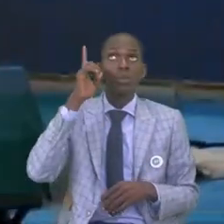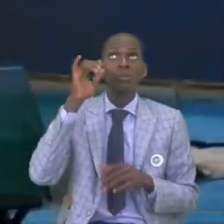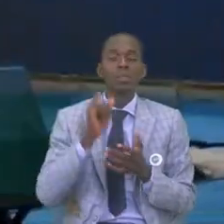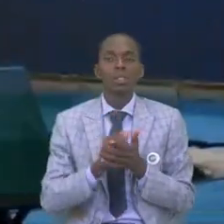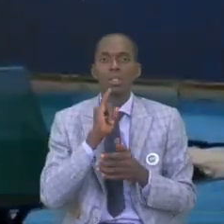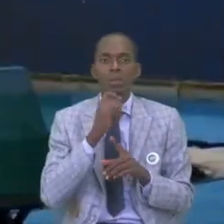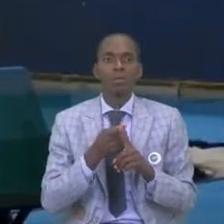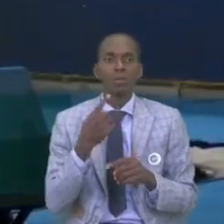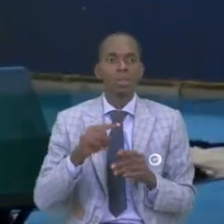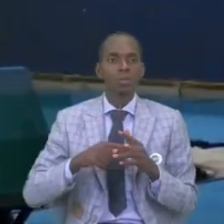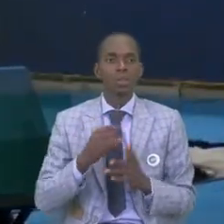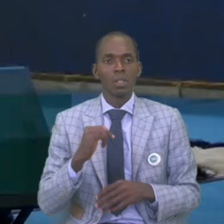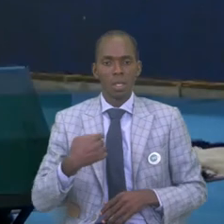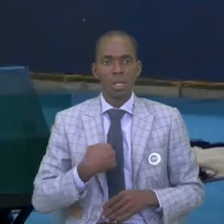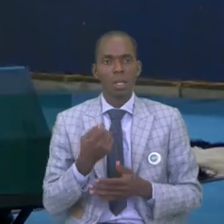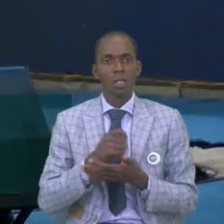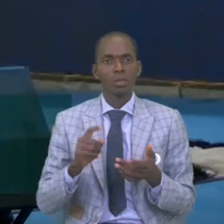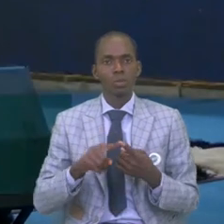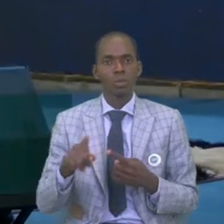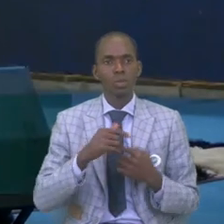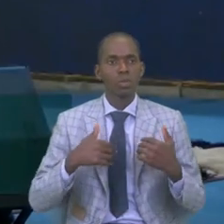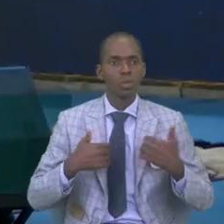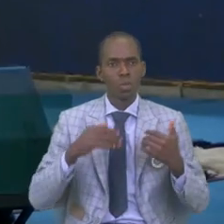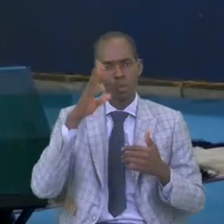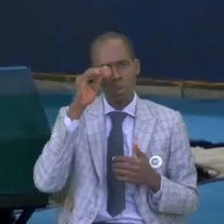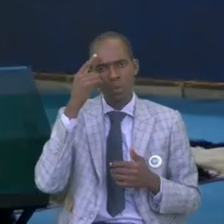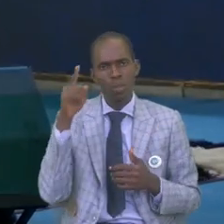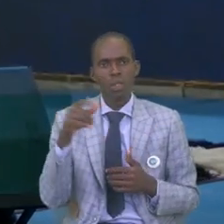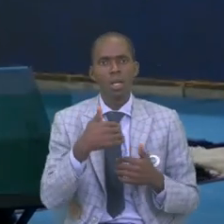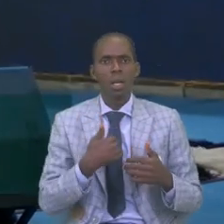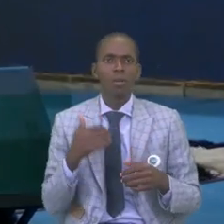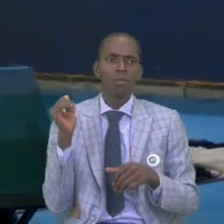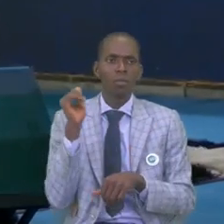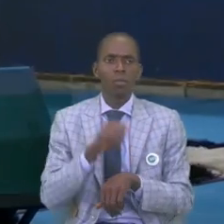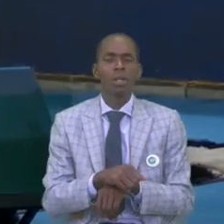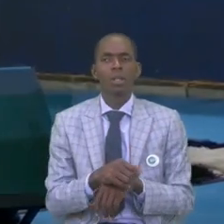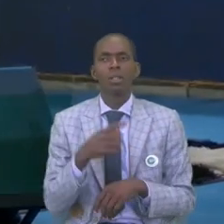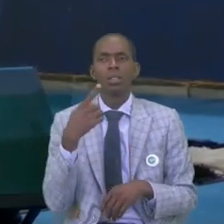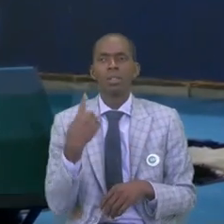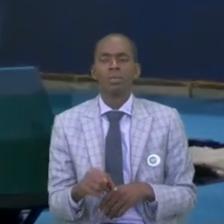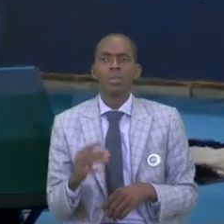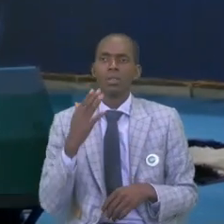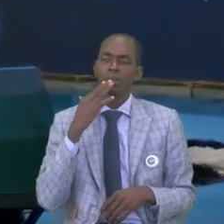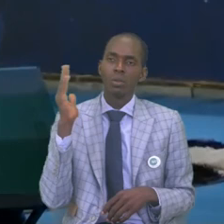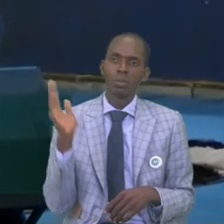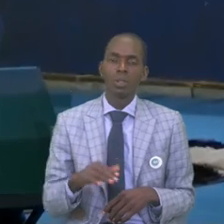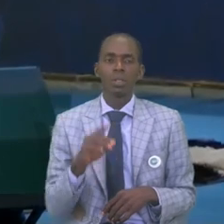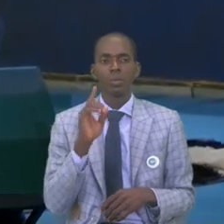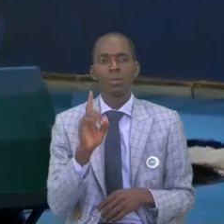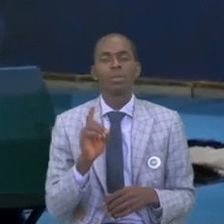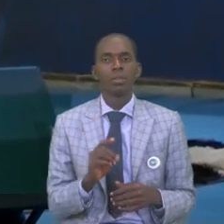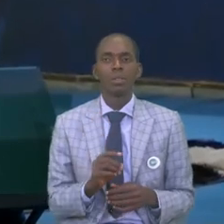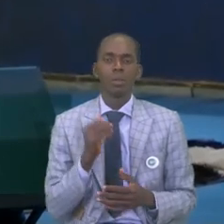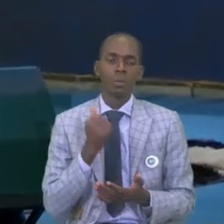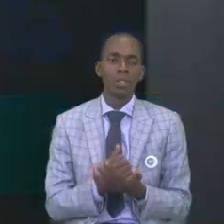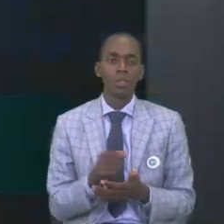I write unto you, young men, because ye have overcome the wicked one. You